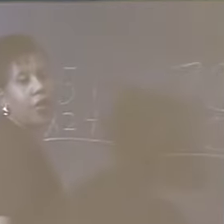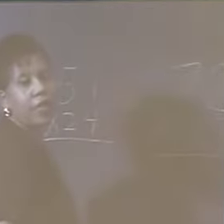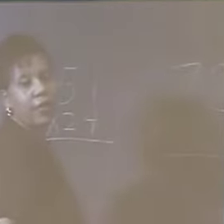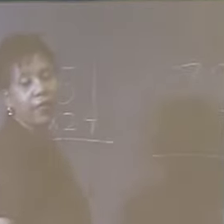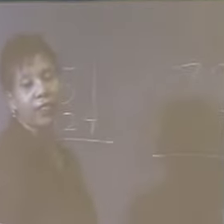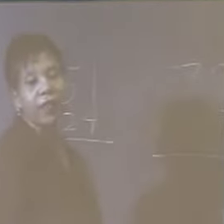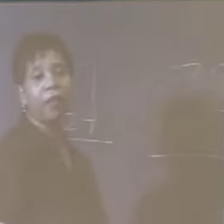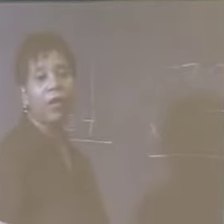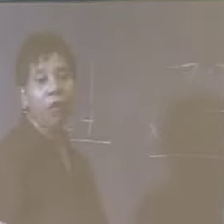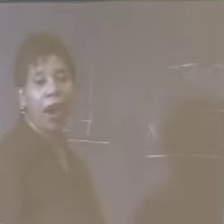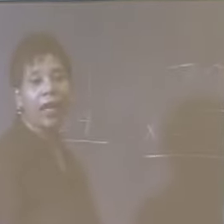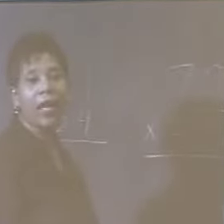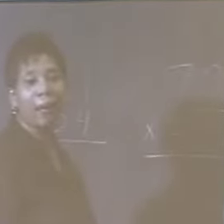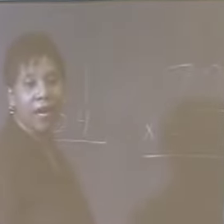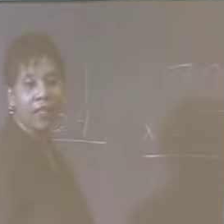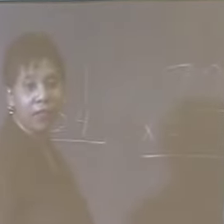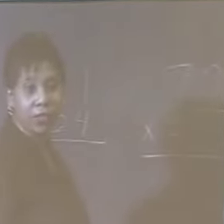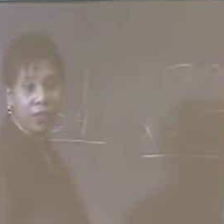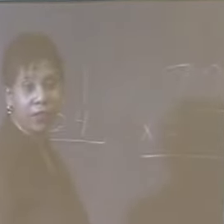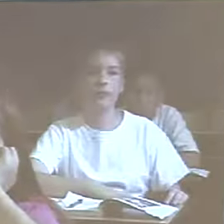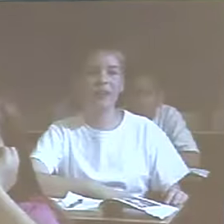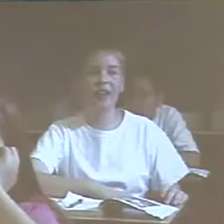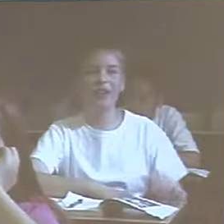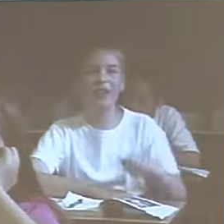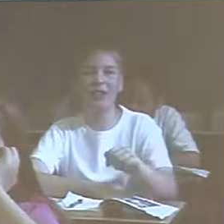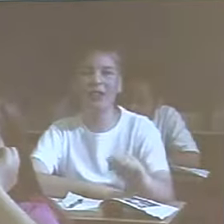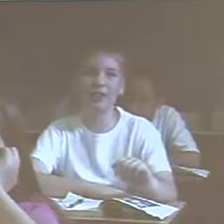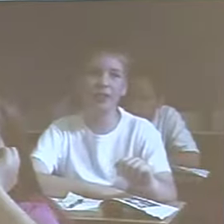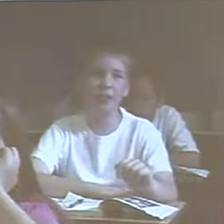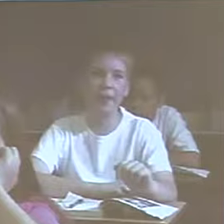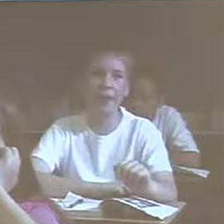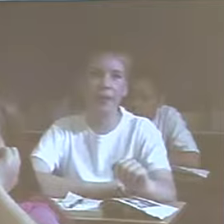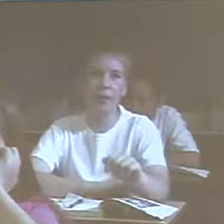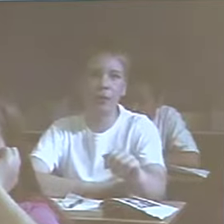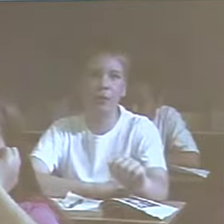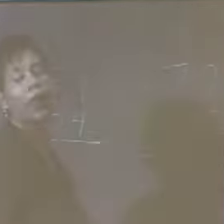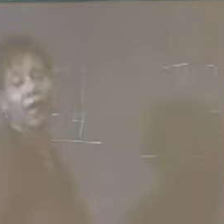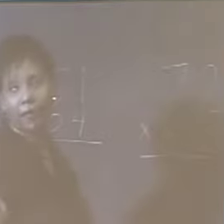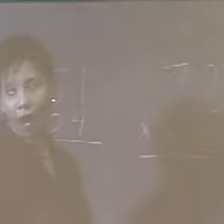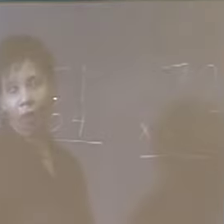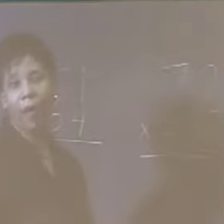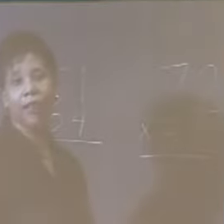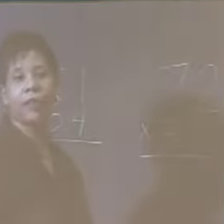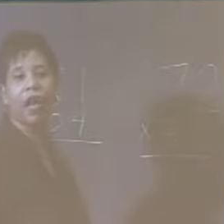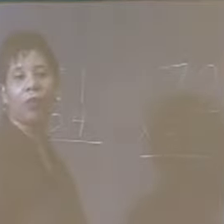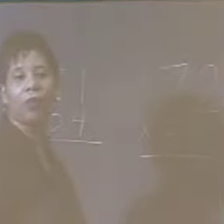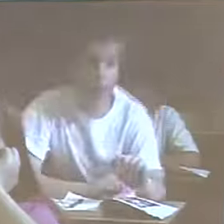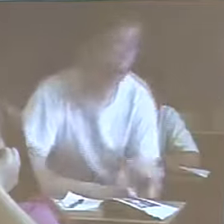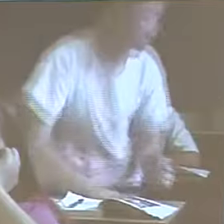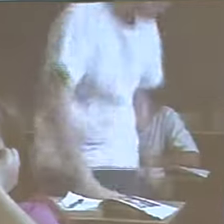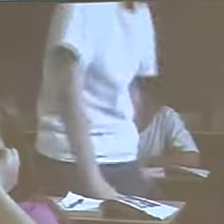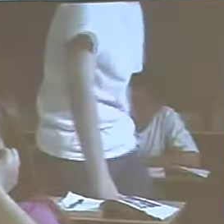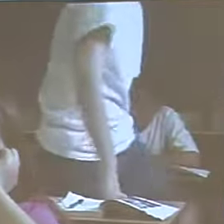You need to sit there and be quiet and pay attention. I really need to use a bathroom. Get the hall pass and go.